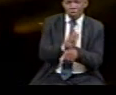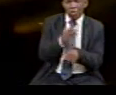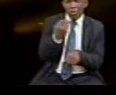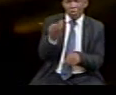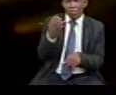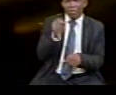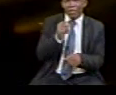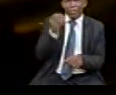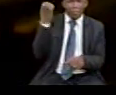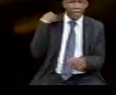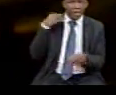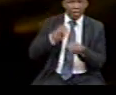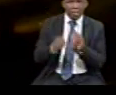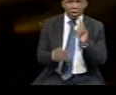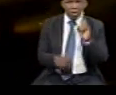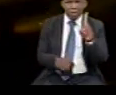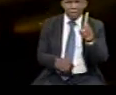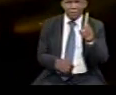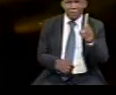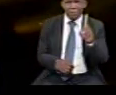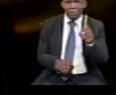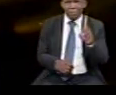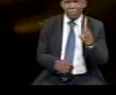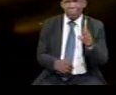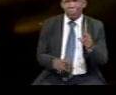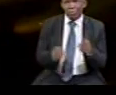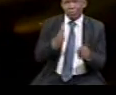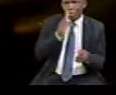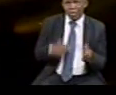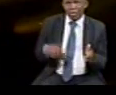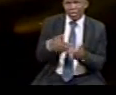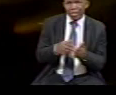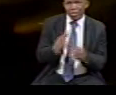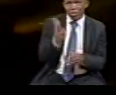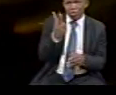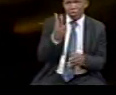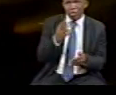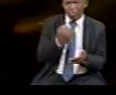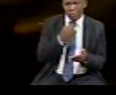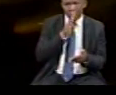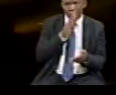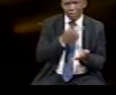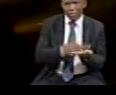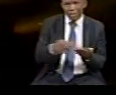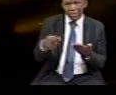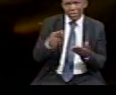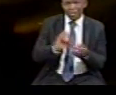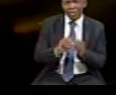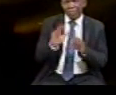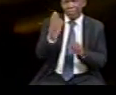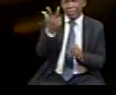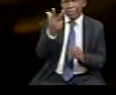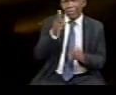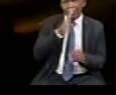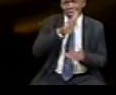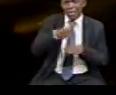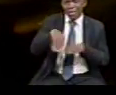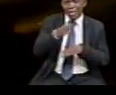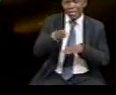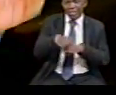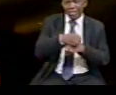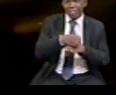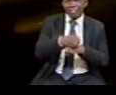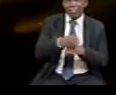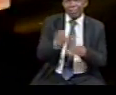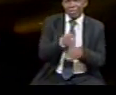Master. Three things. One, you are born again. Two, you are righteous. Three, you are profitably engaged in the work of the Master. Now,